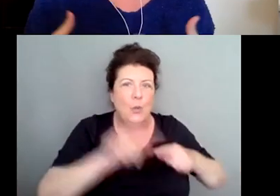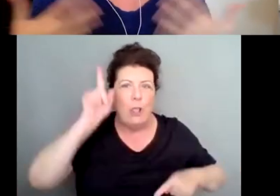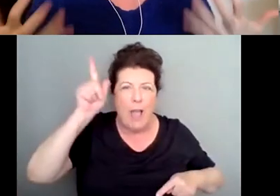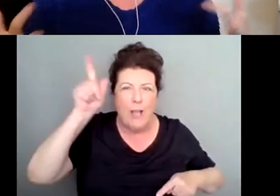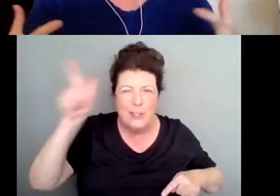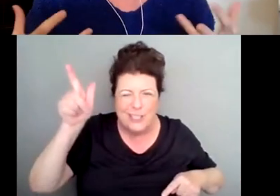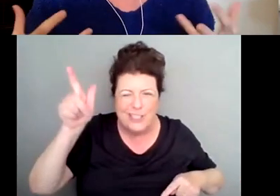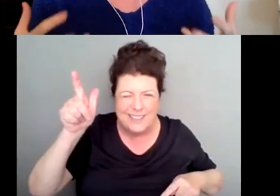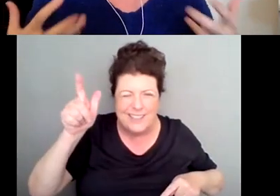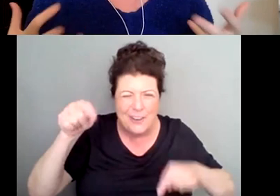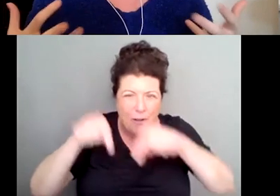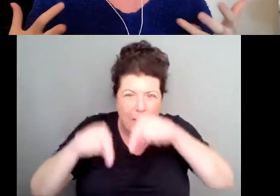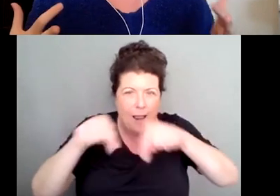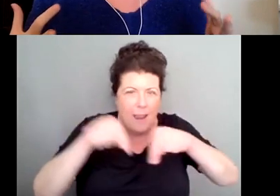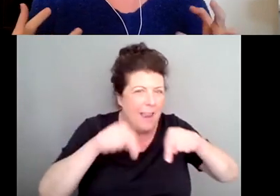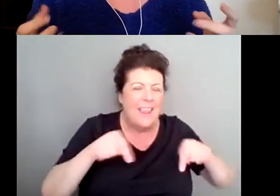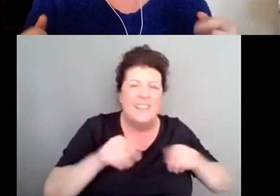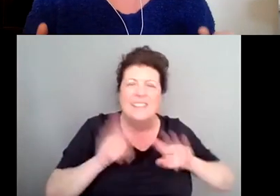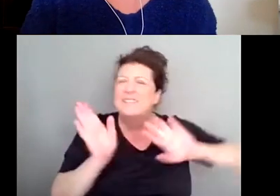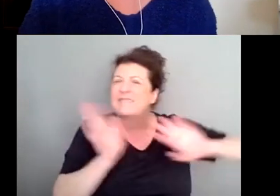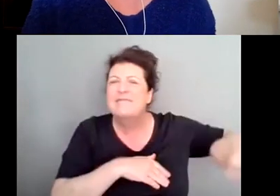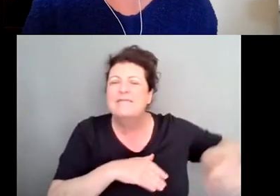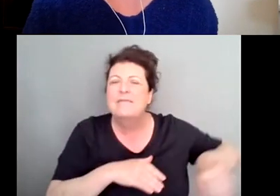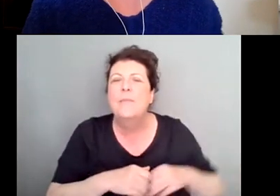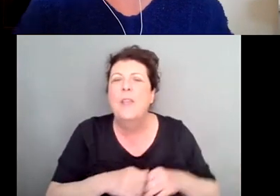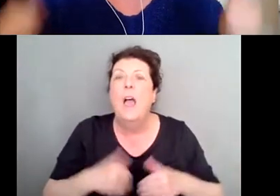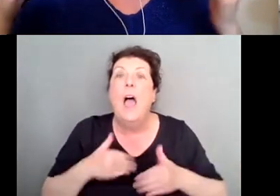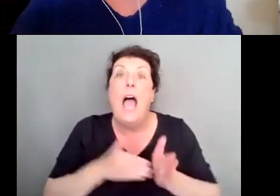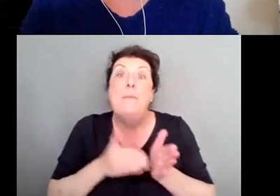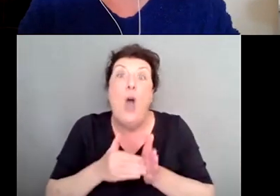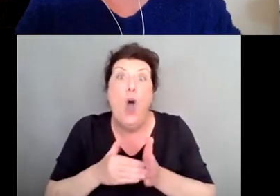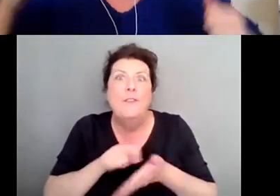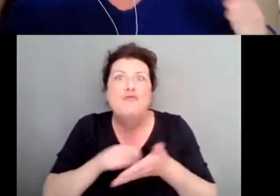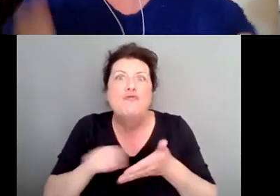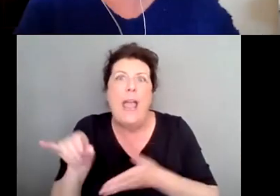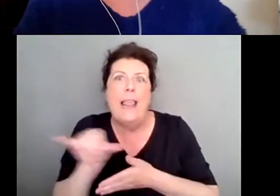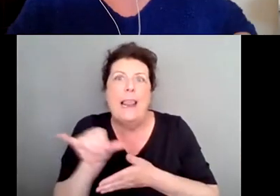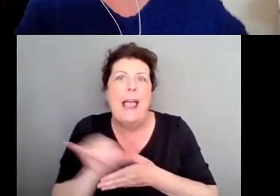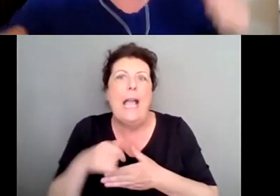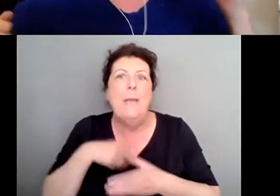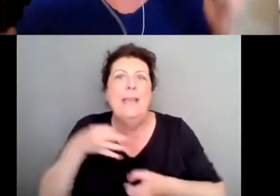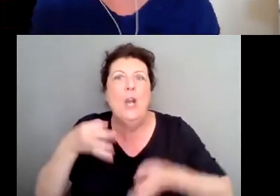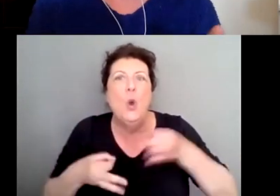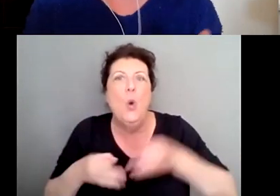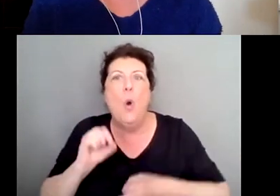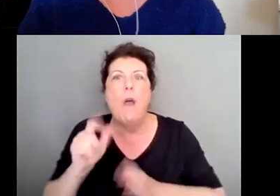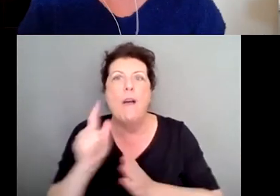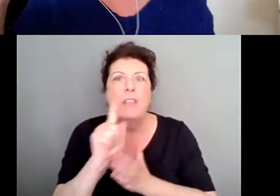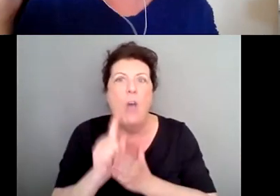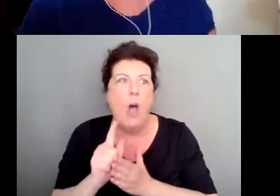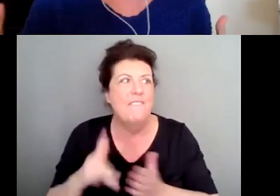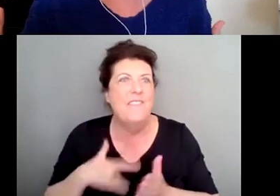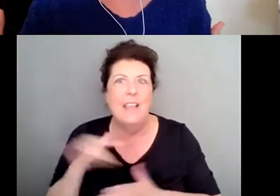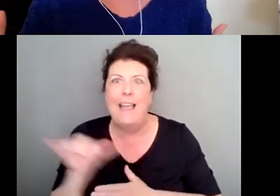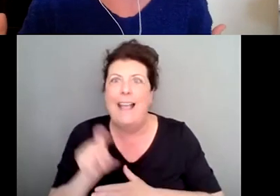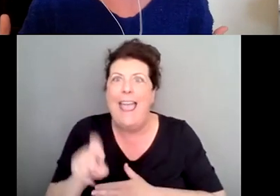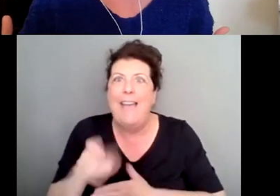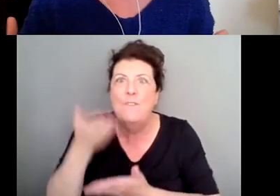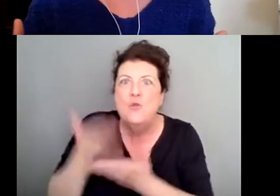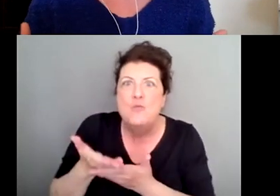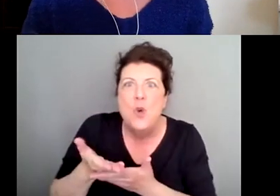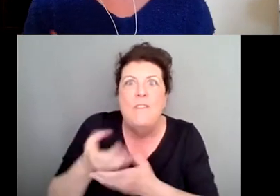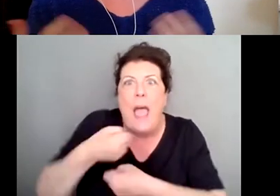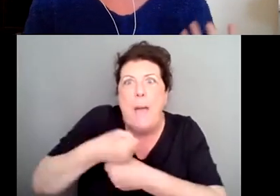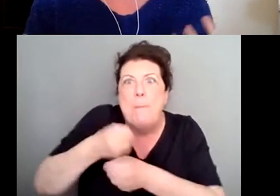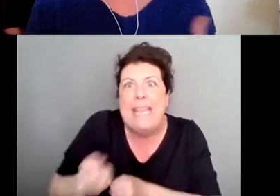at least like, I, I feel like I often write, like I'm in like a court of law and I'm like, how will I prove that this makes sense if someone asks me 10